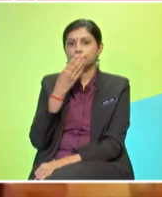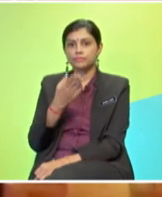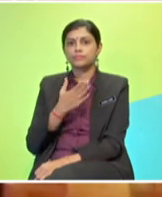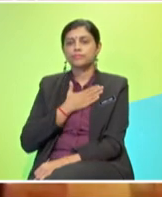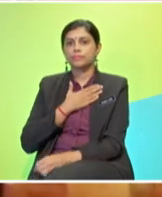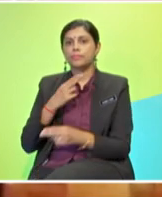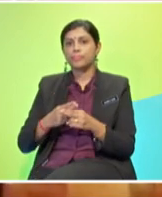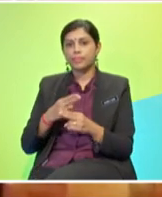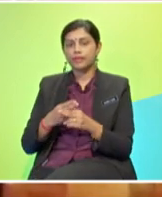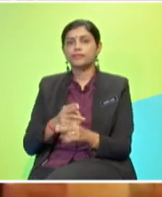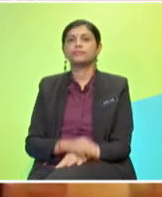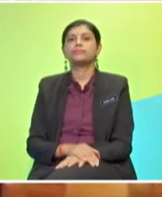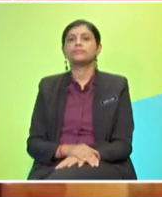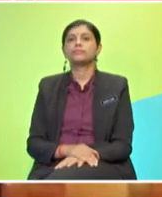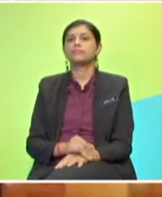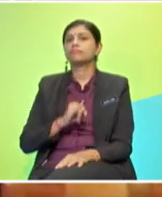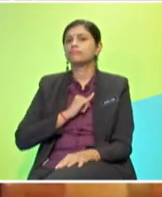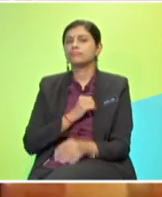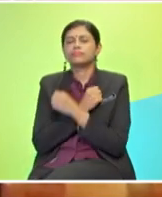I love reading.